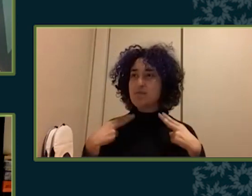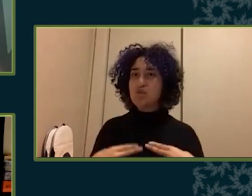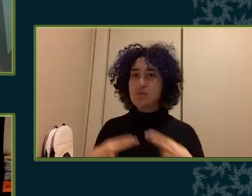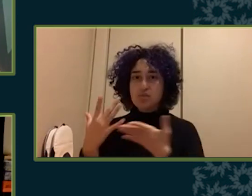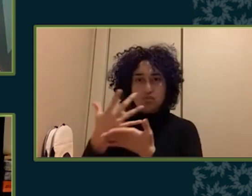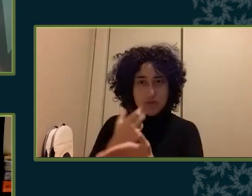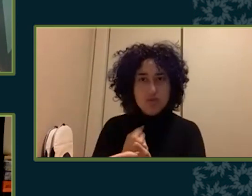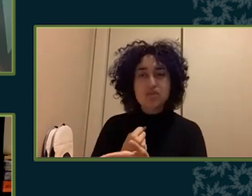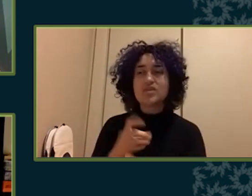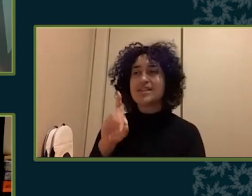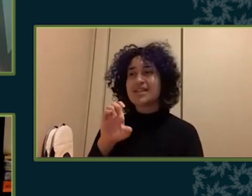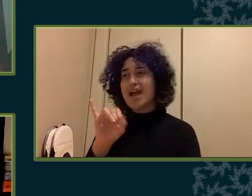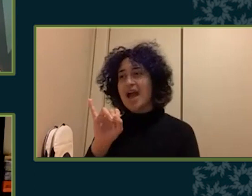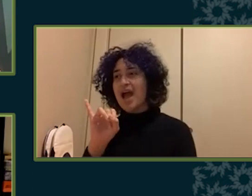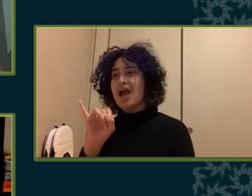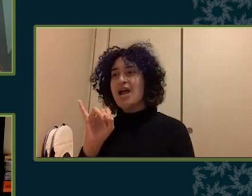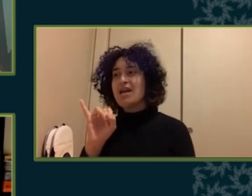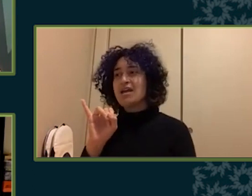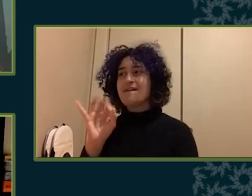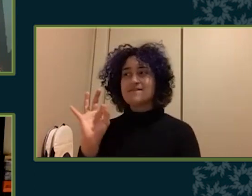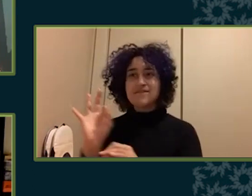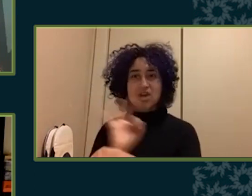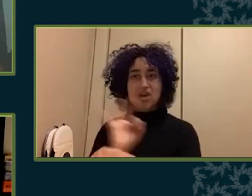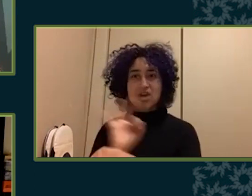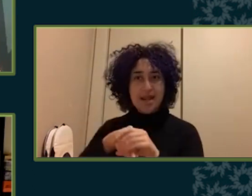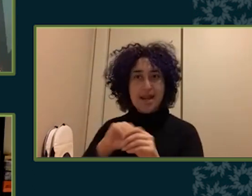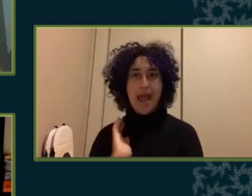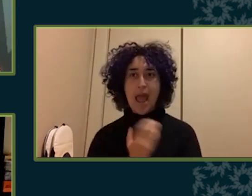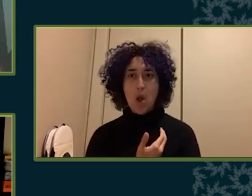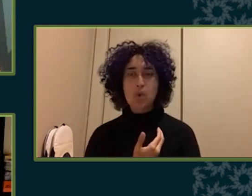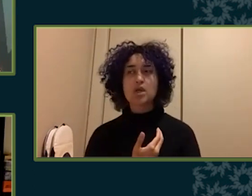the DEI function within our organization?